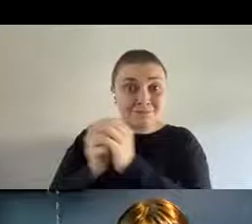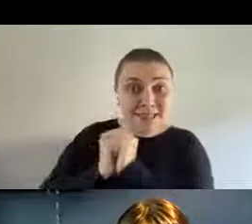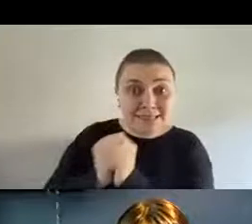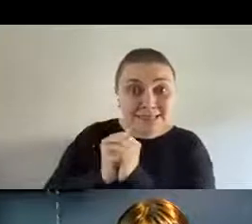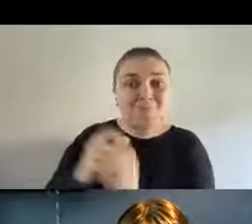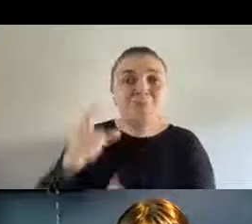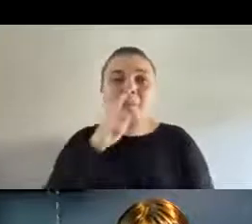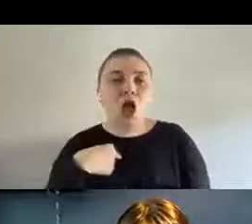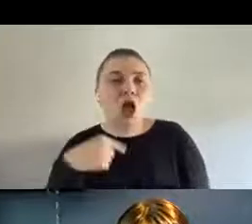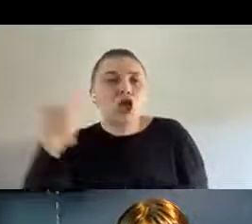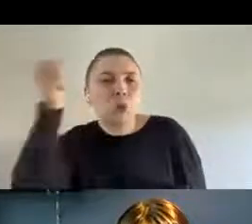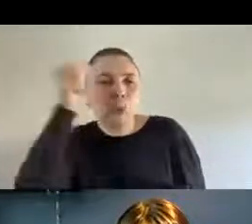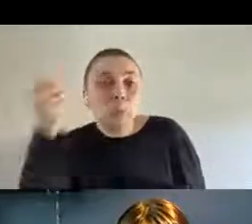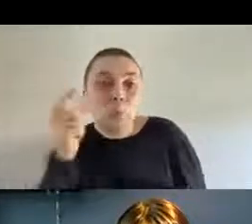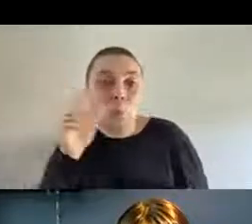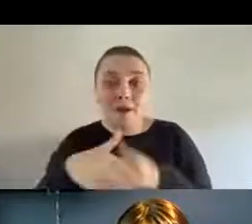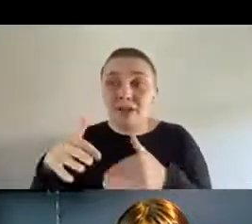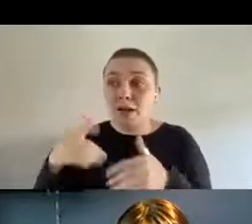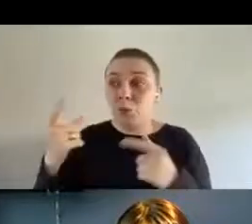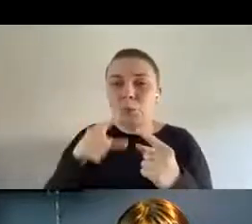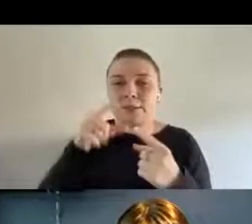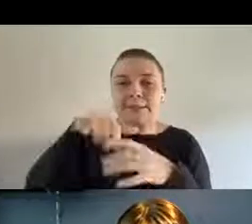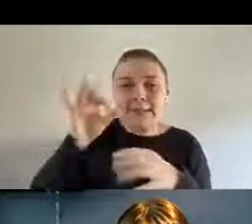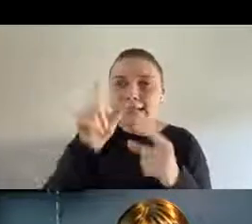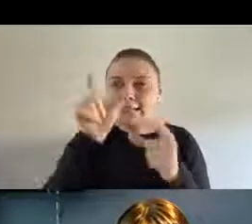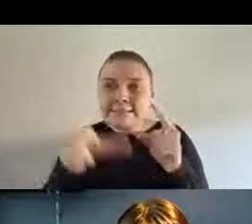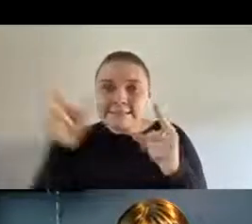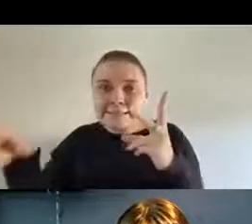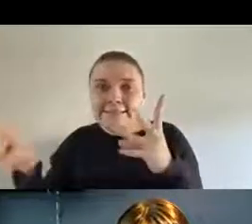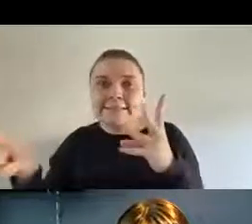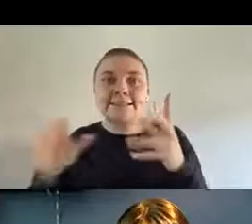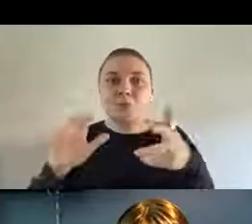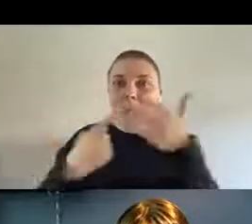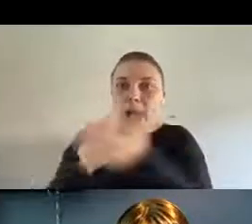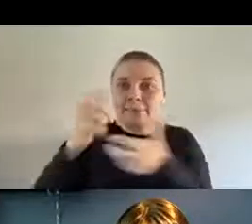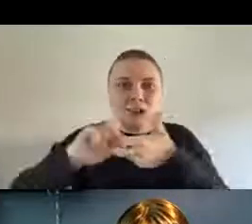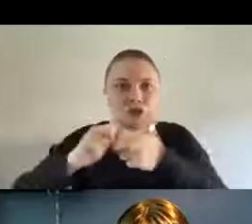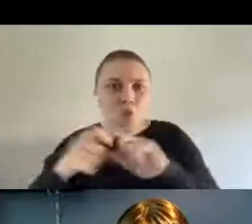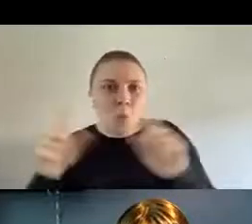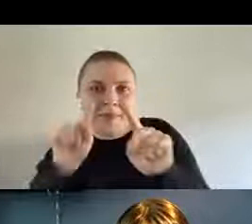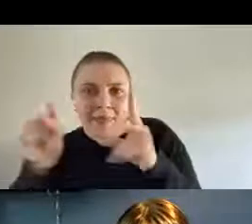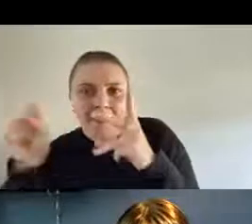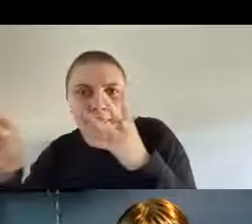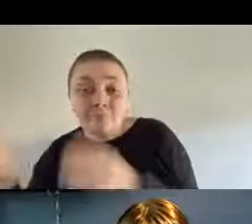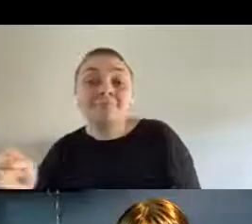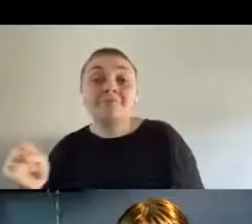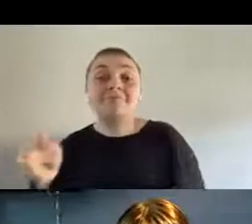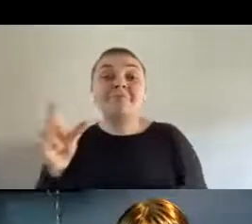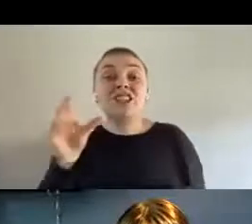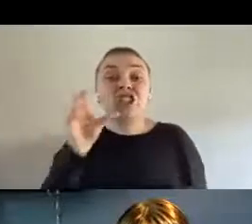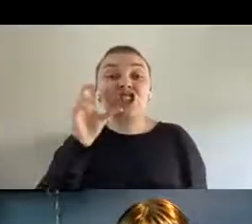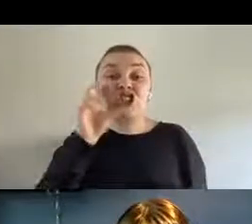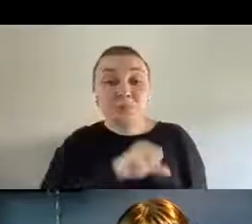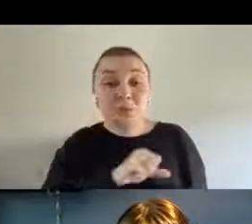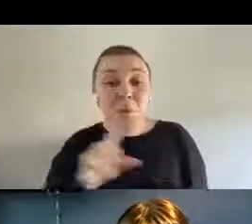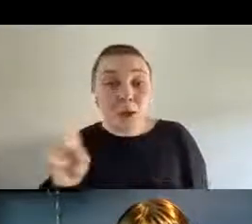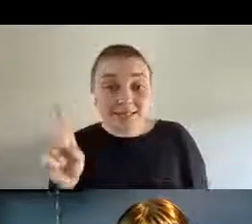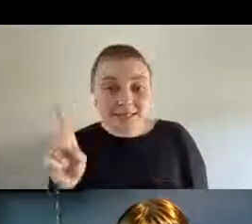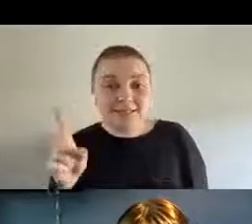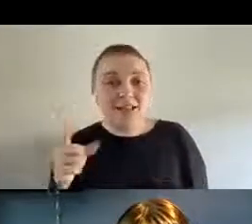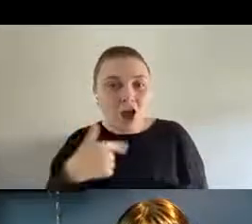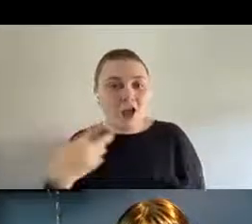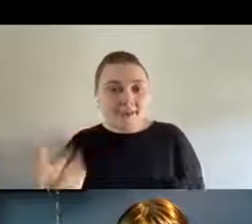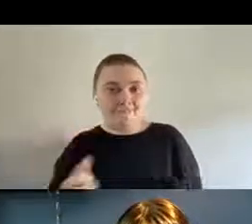knew, about the candidates, what was happening, what the issues were. And it was assumed, therefore, that I had the